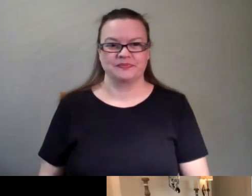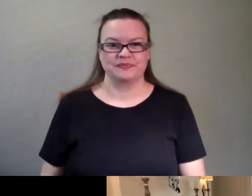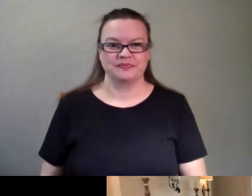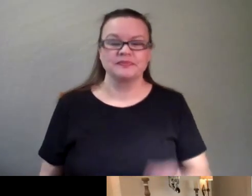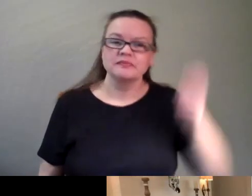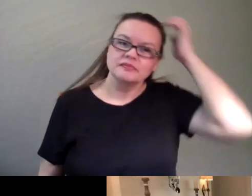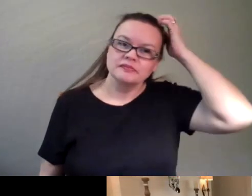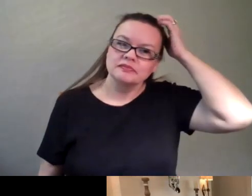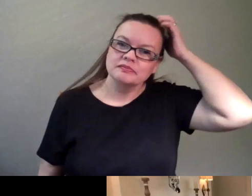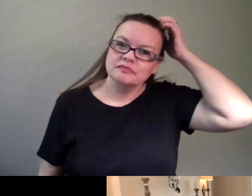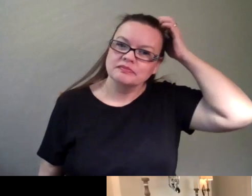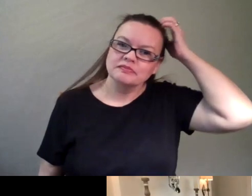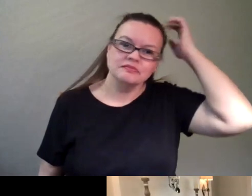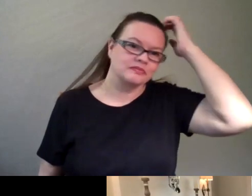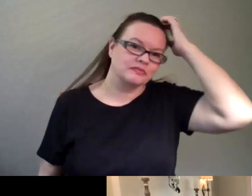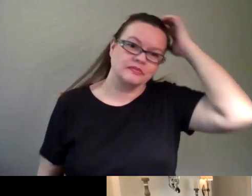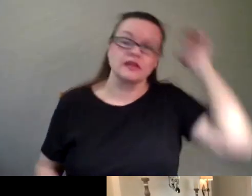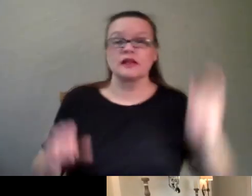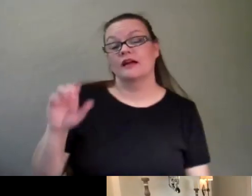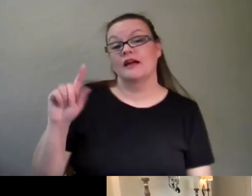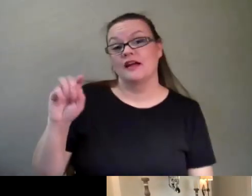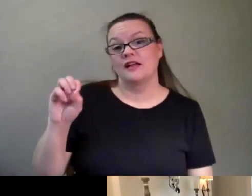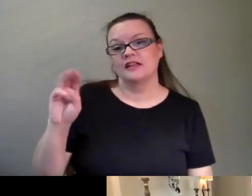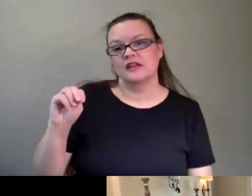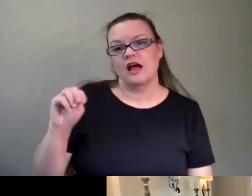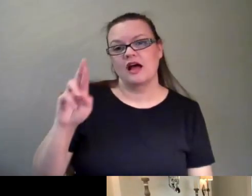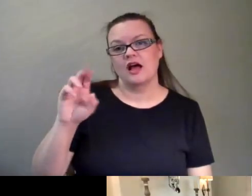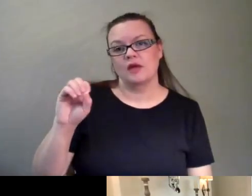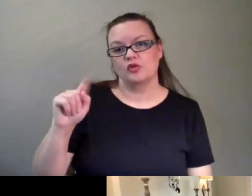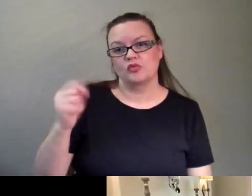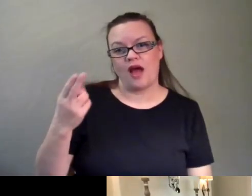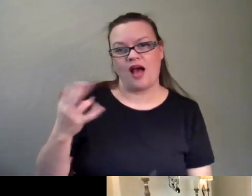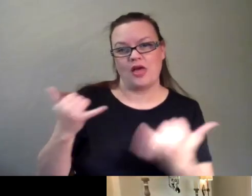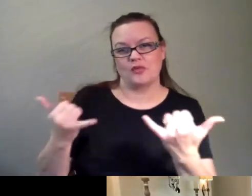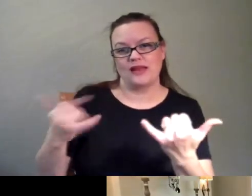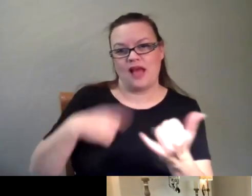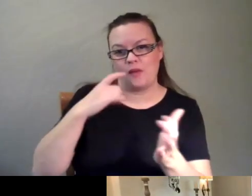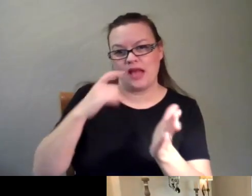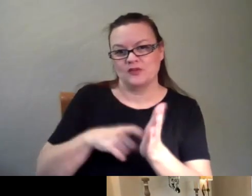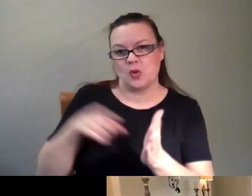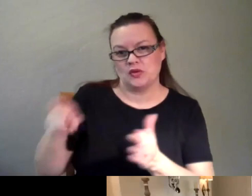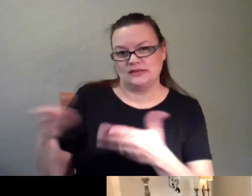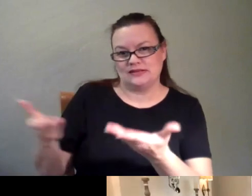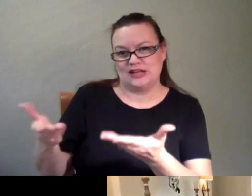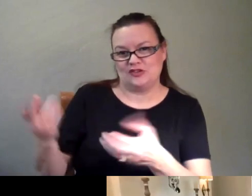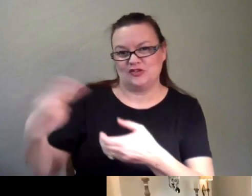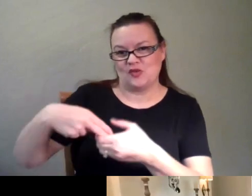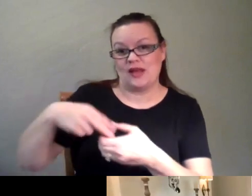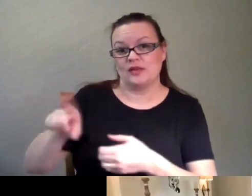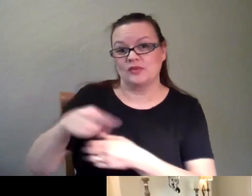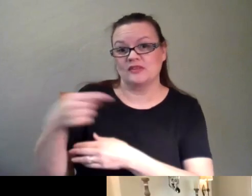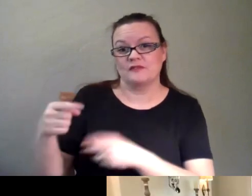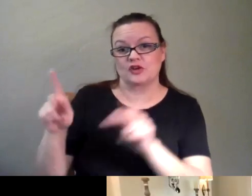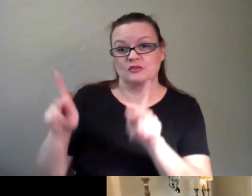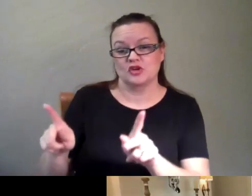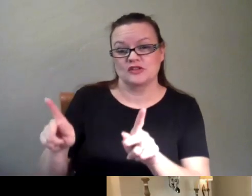really formative for me. Tom Rolfe actually is on the call, and he was the first person to get me involved in